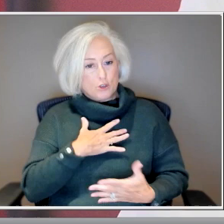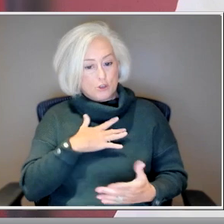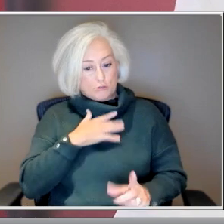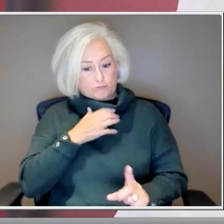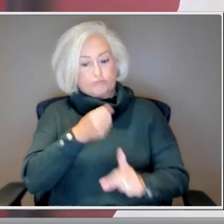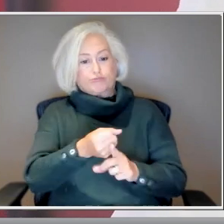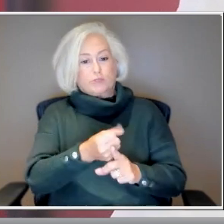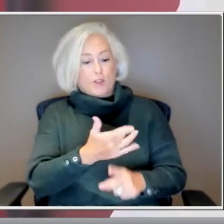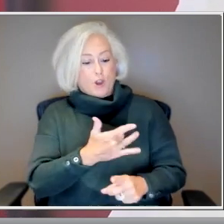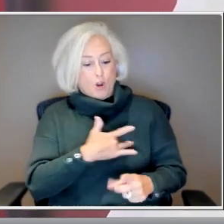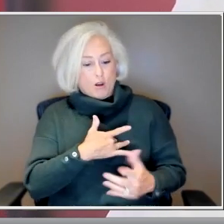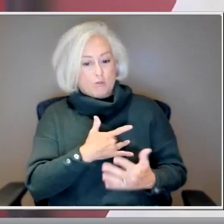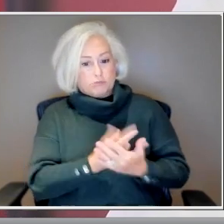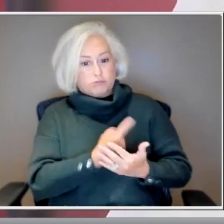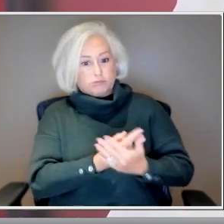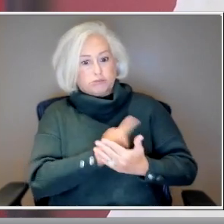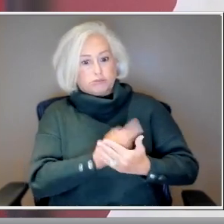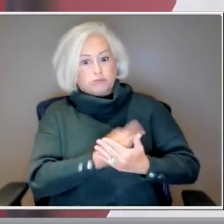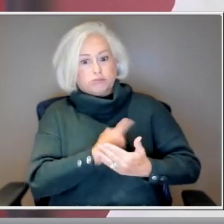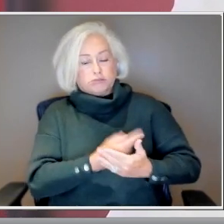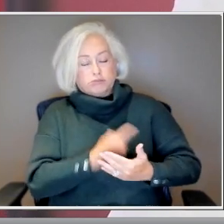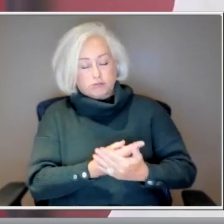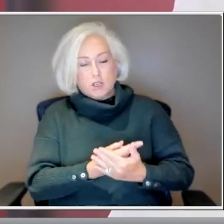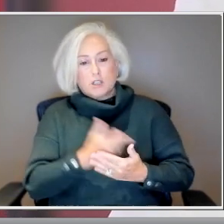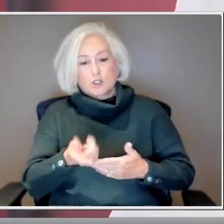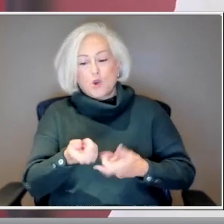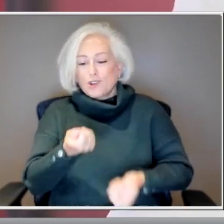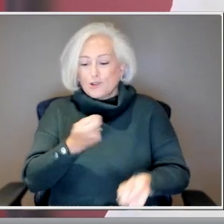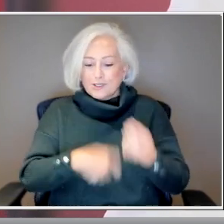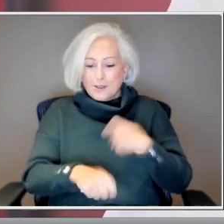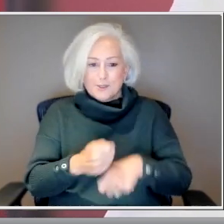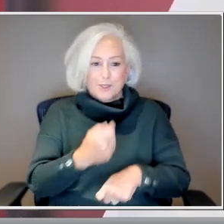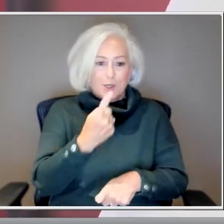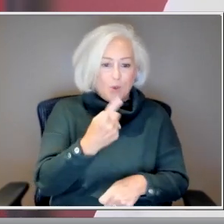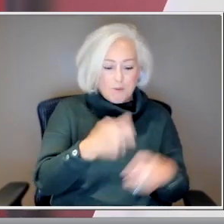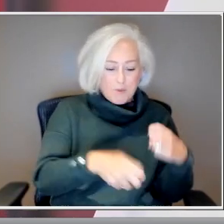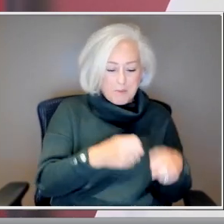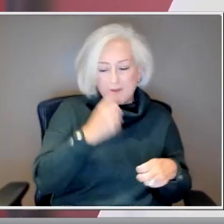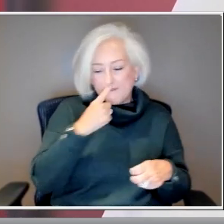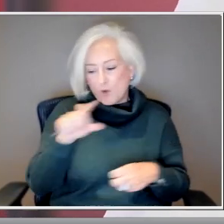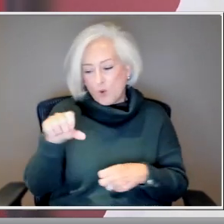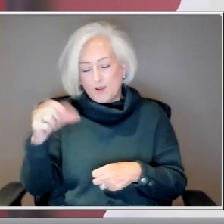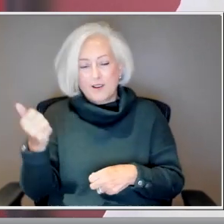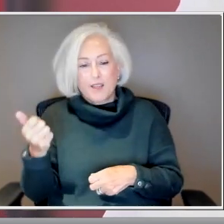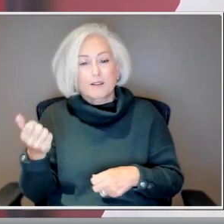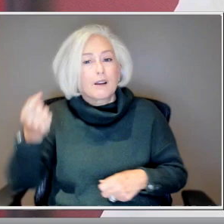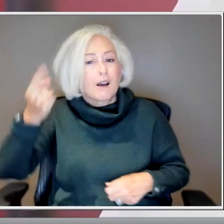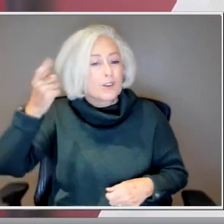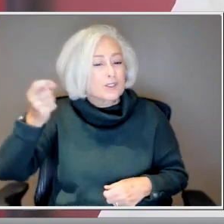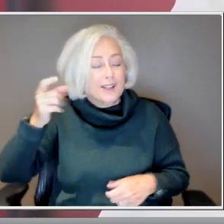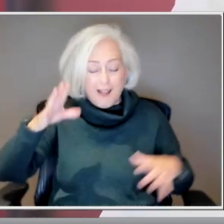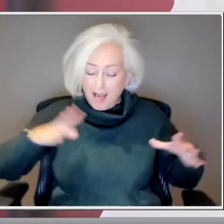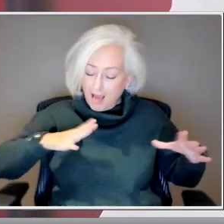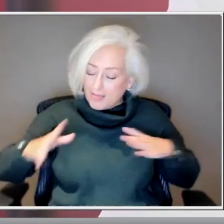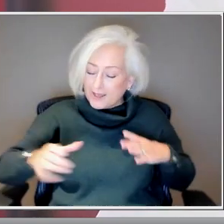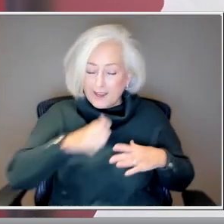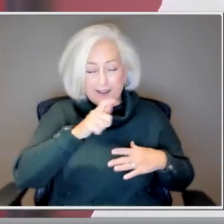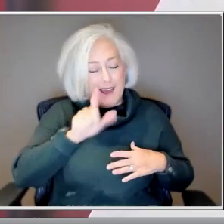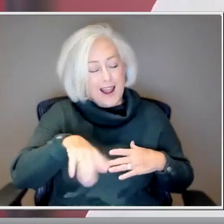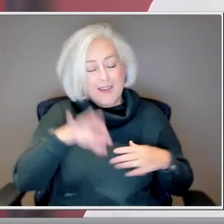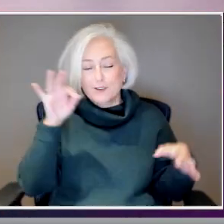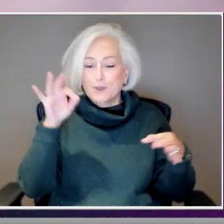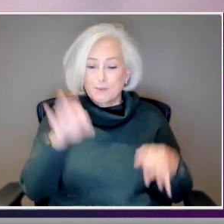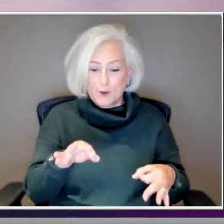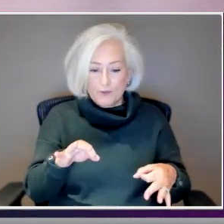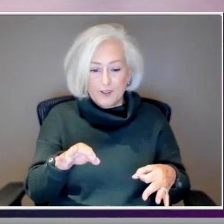kind of substituting one for the other. But just be realistic that not everything has to be perfect, and just take it what it is. Just time for it with the family and enjoy it.